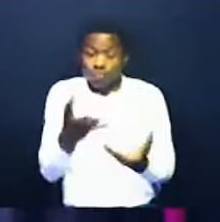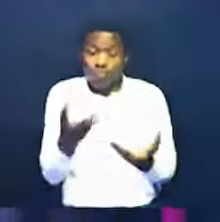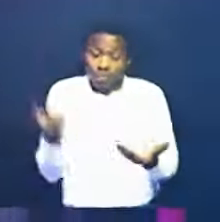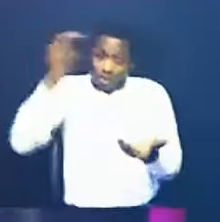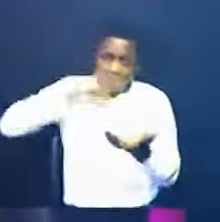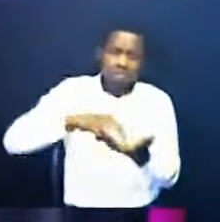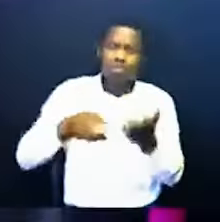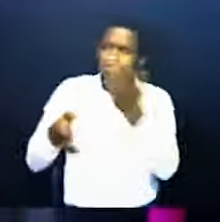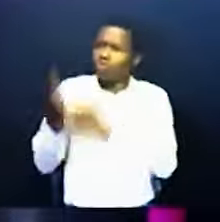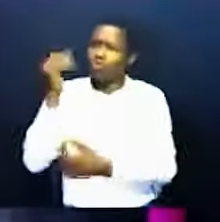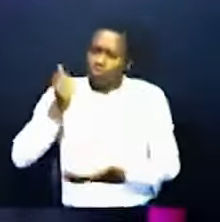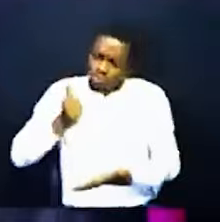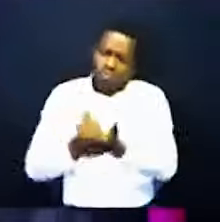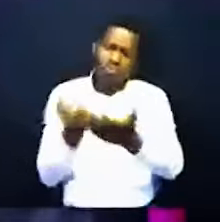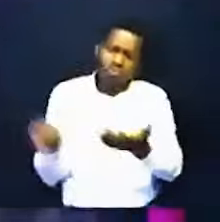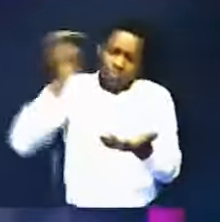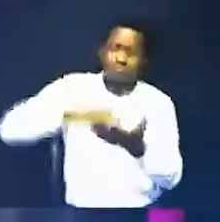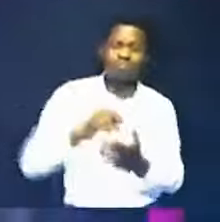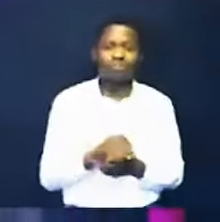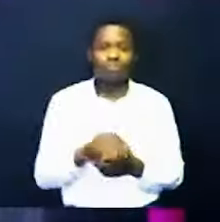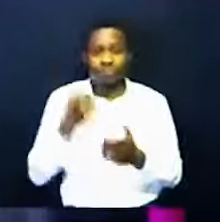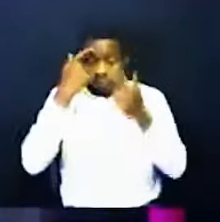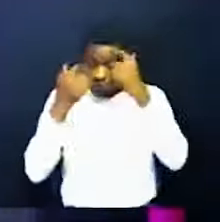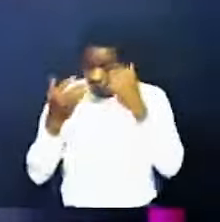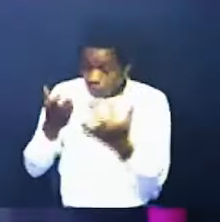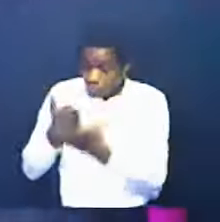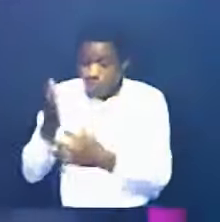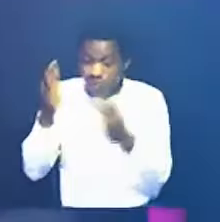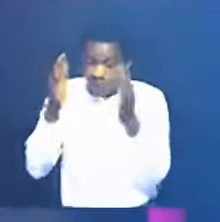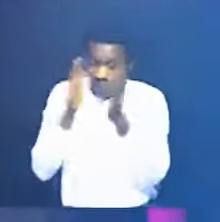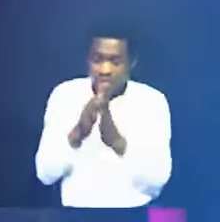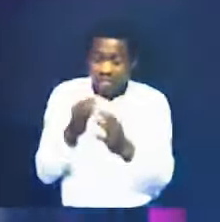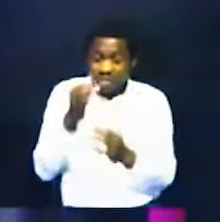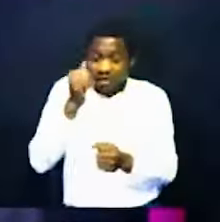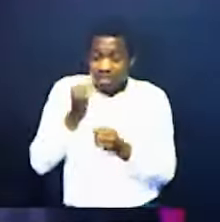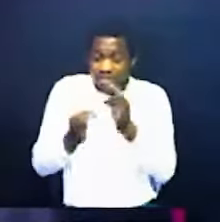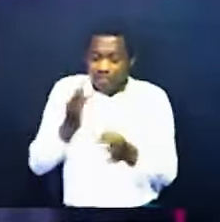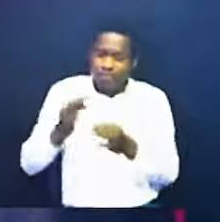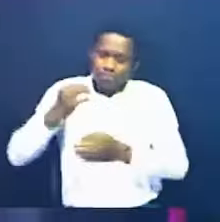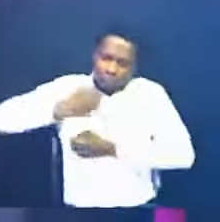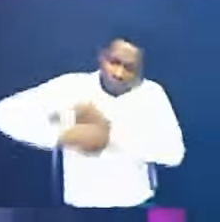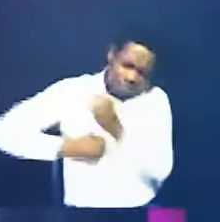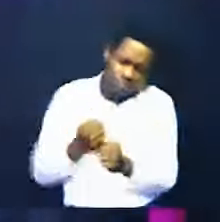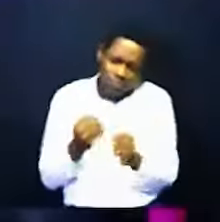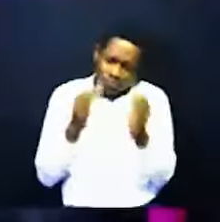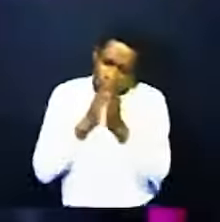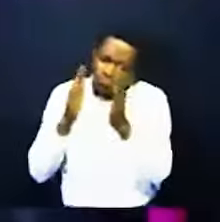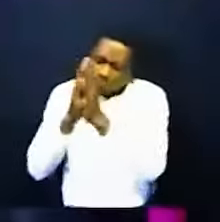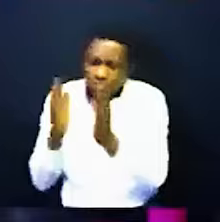us rest. And he will perform. Don't ask the